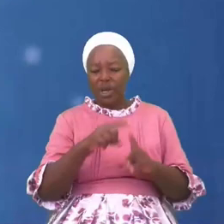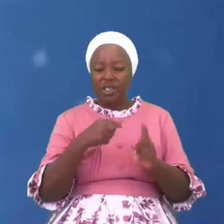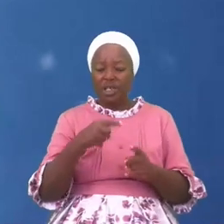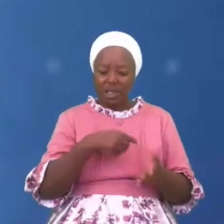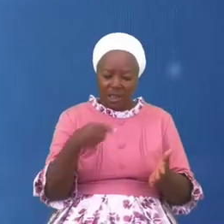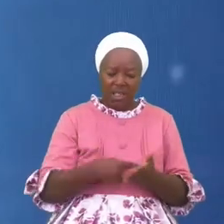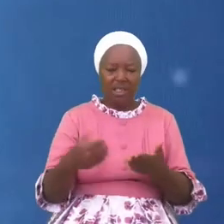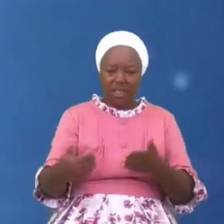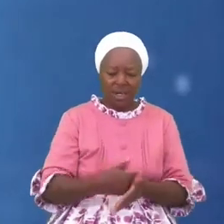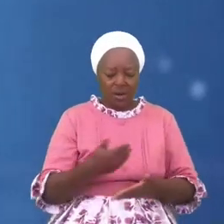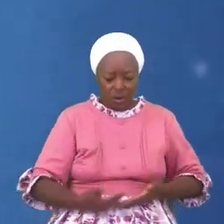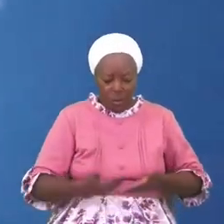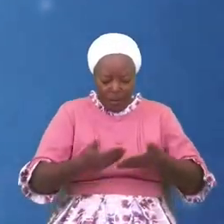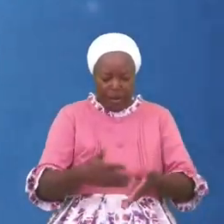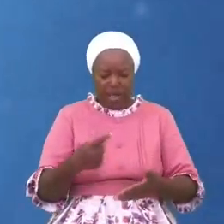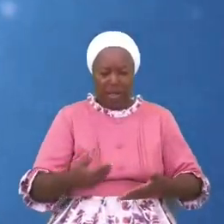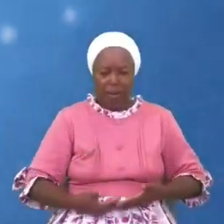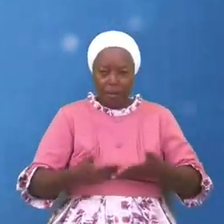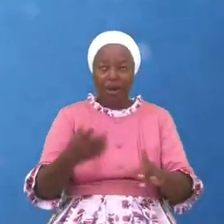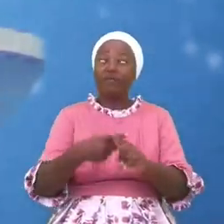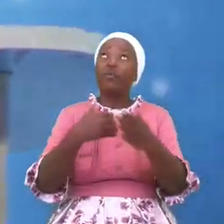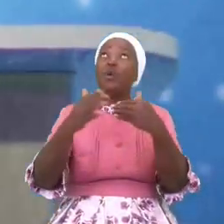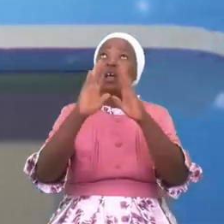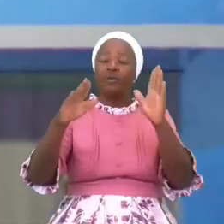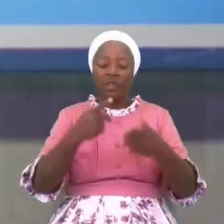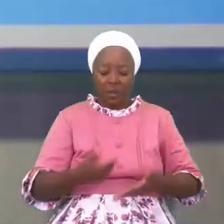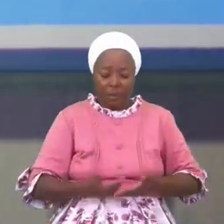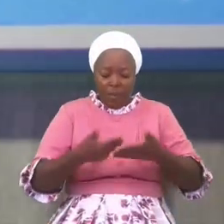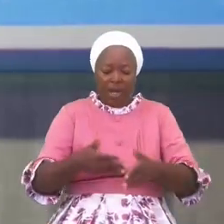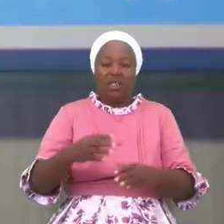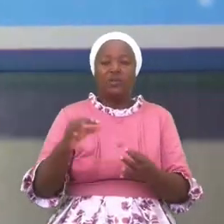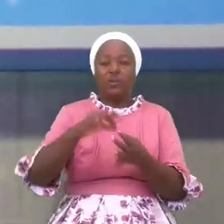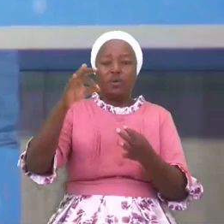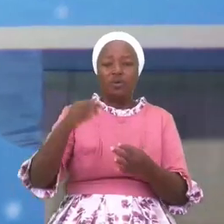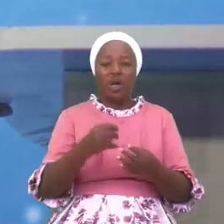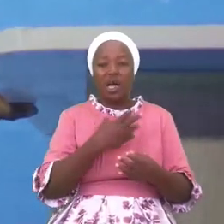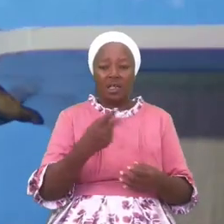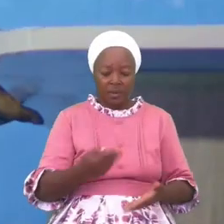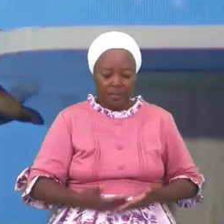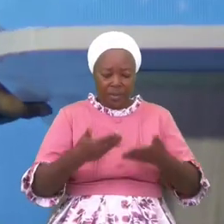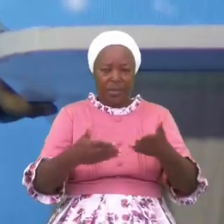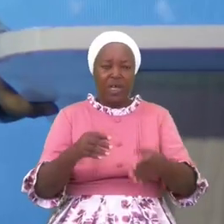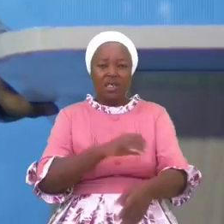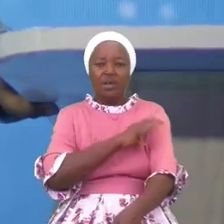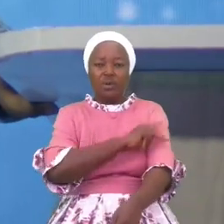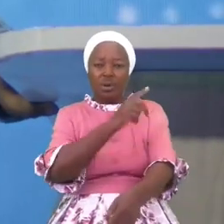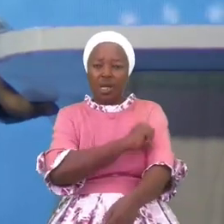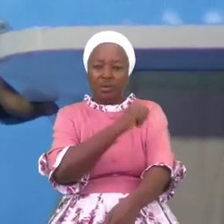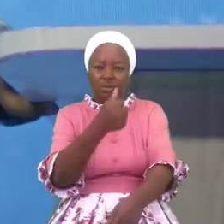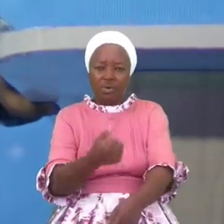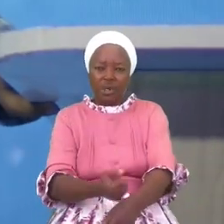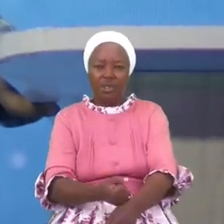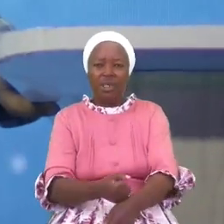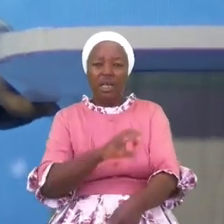birth spiritual, and the birth supernatural, it is not of corruptible seed, but by